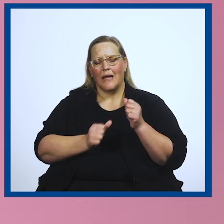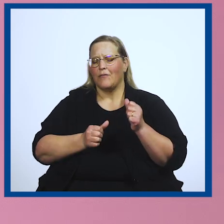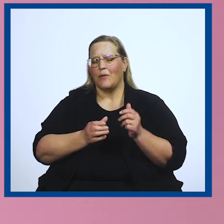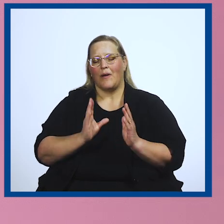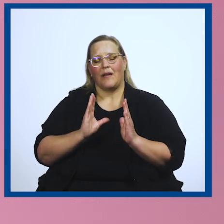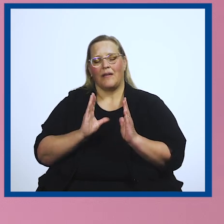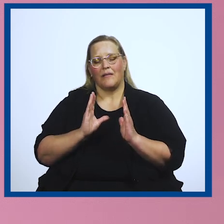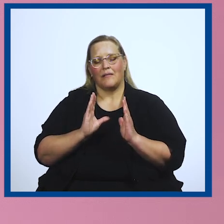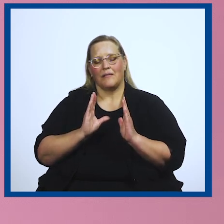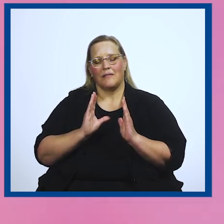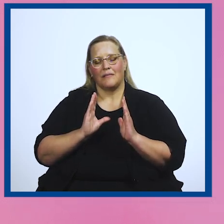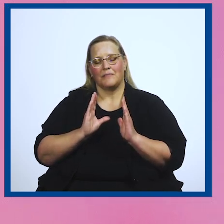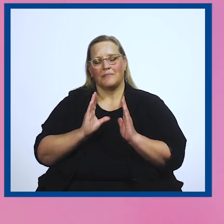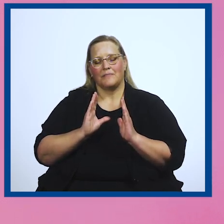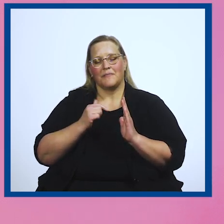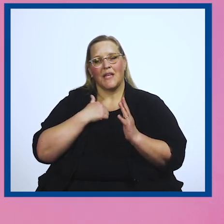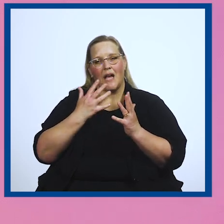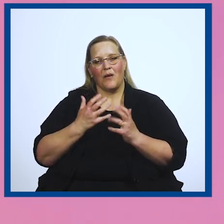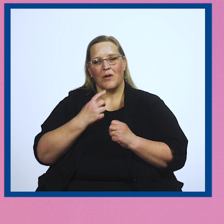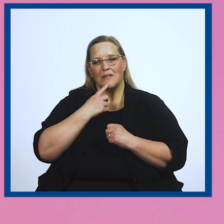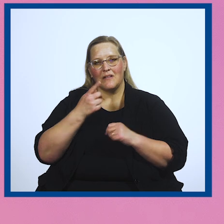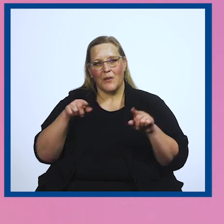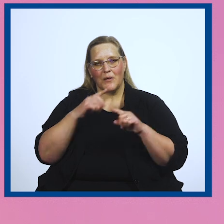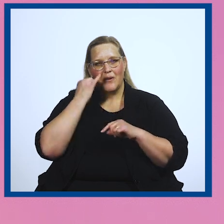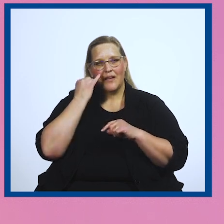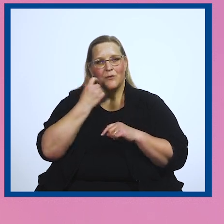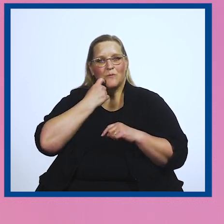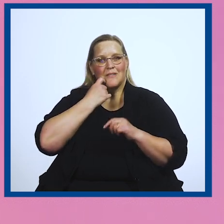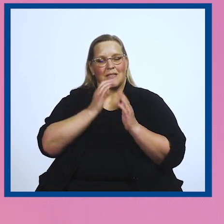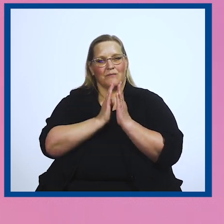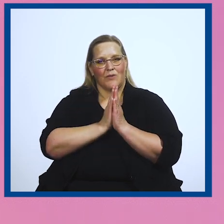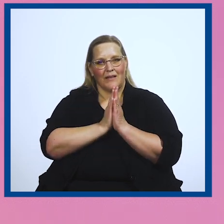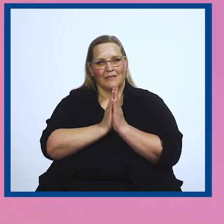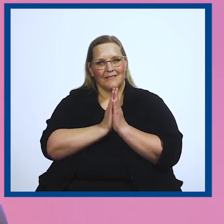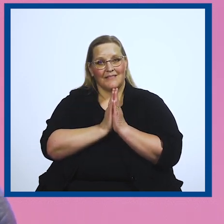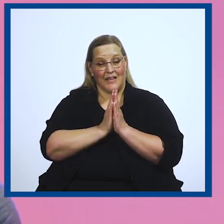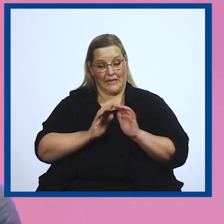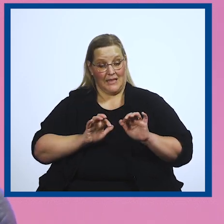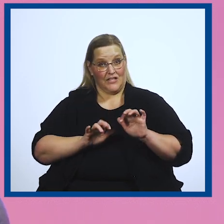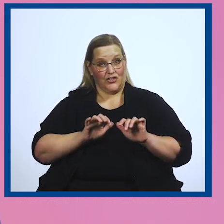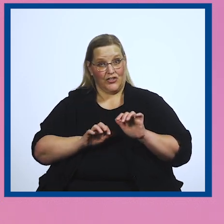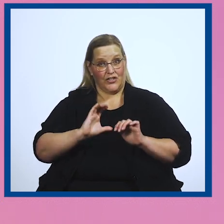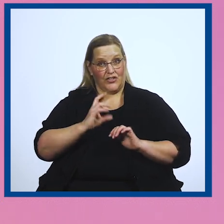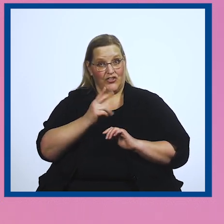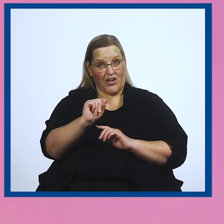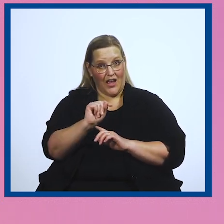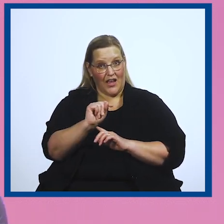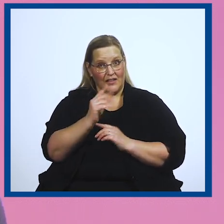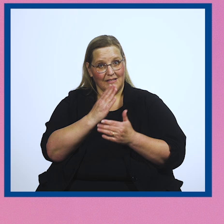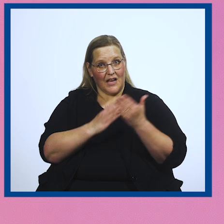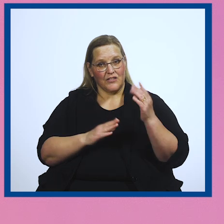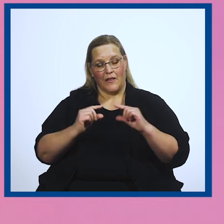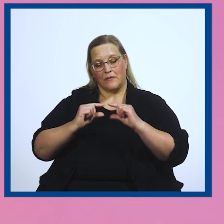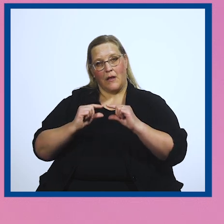way. I want to tell you that if you just prayed that prayer, right in the chat section, there's a little